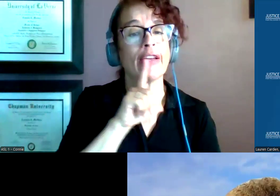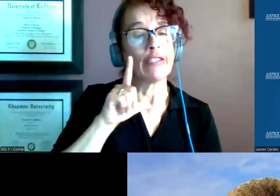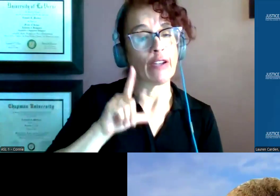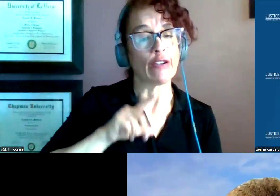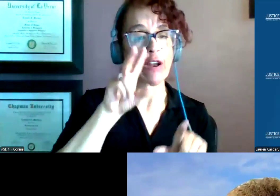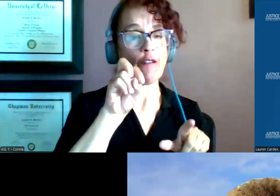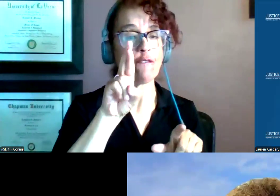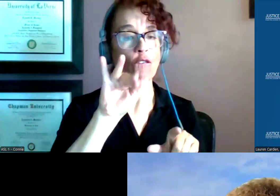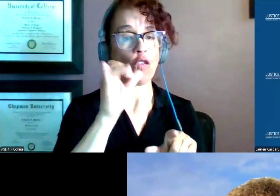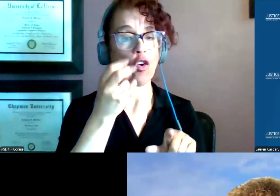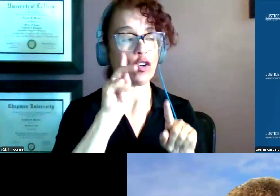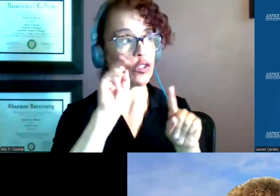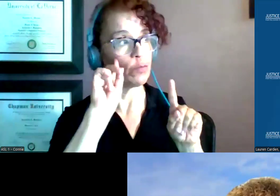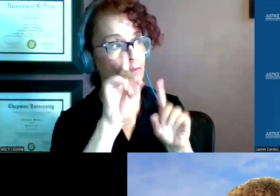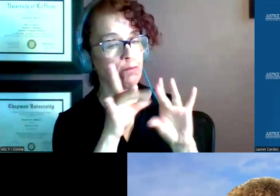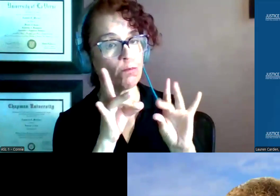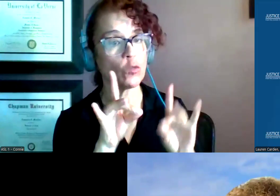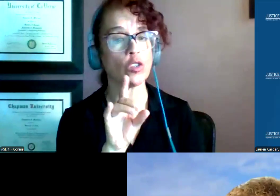version.